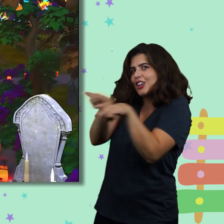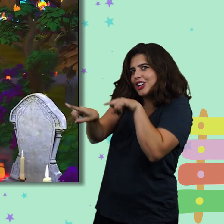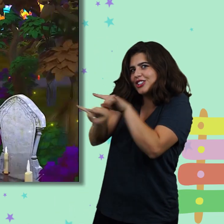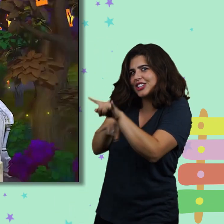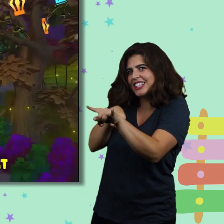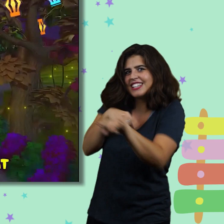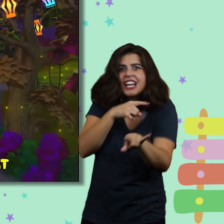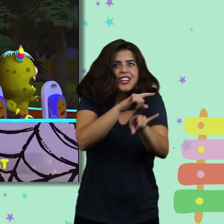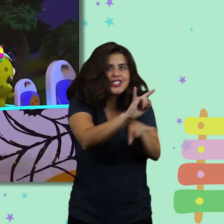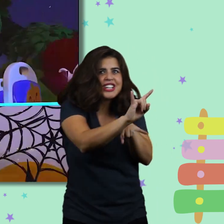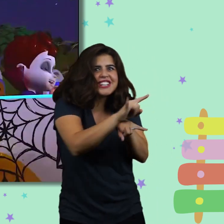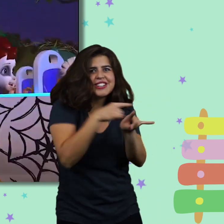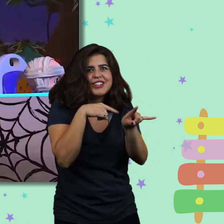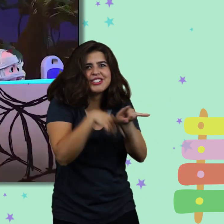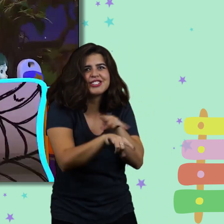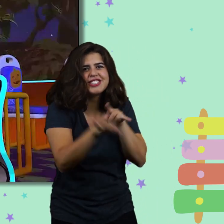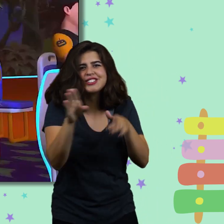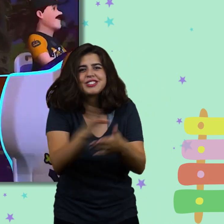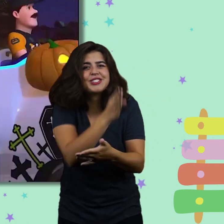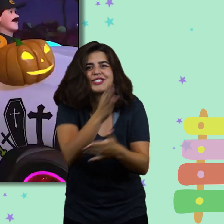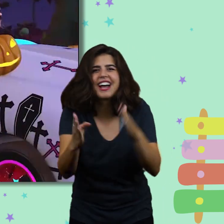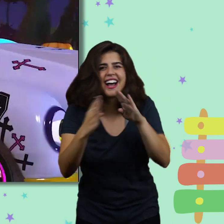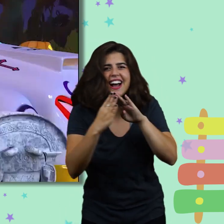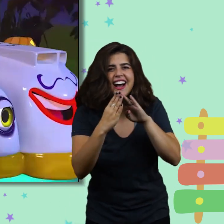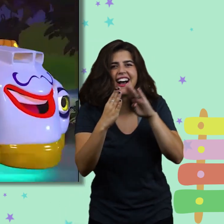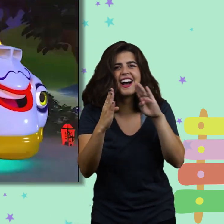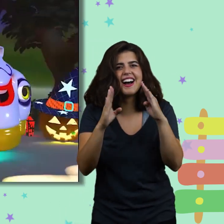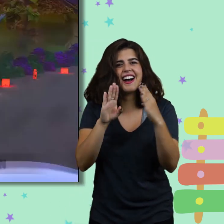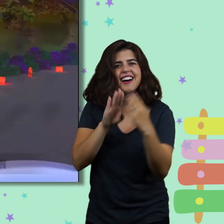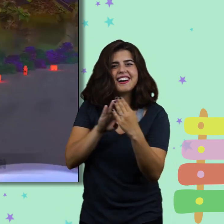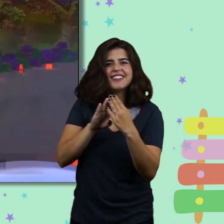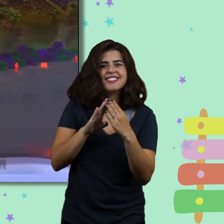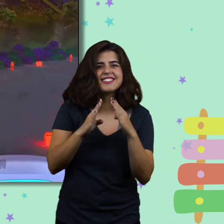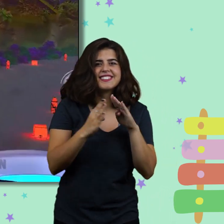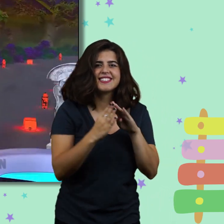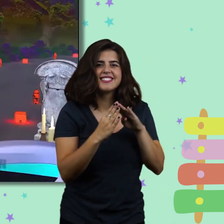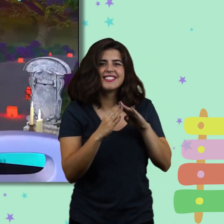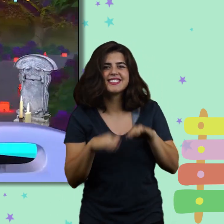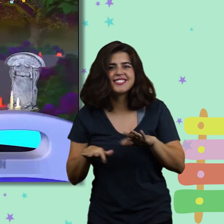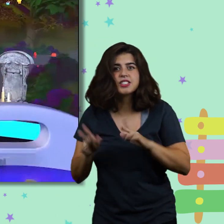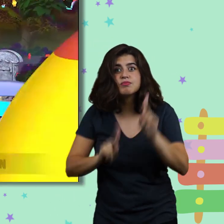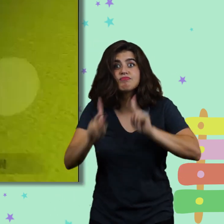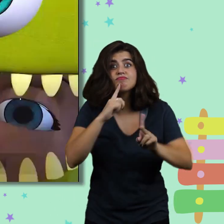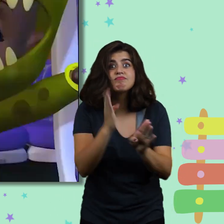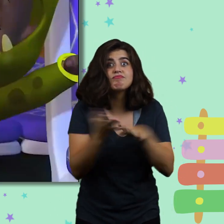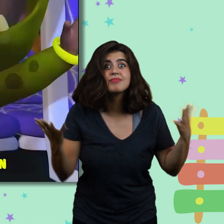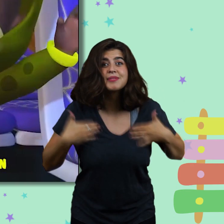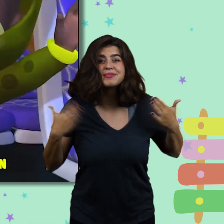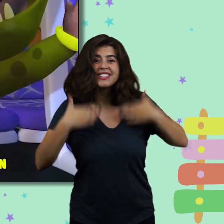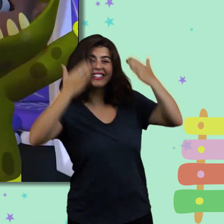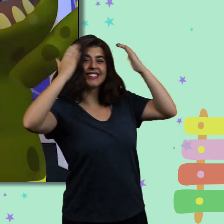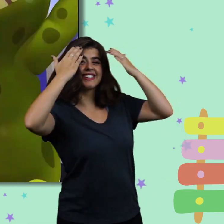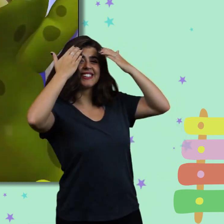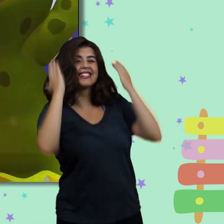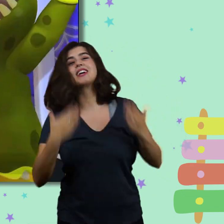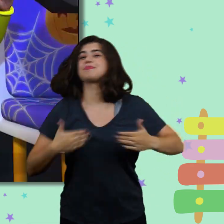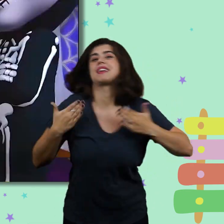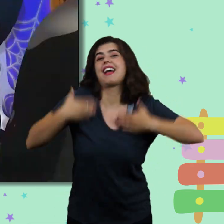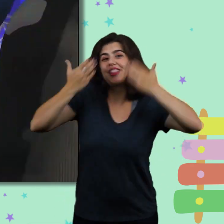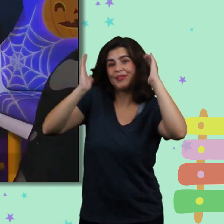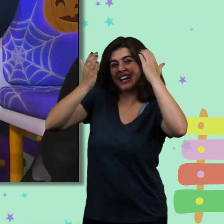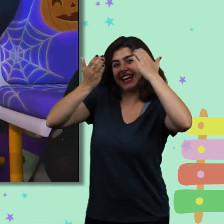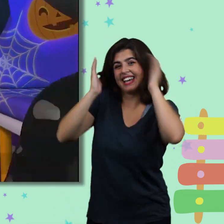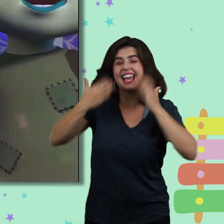trick or treat, all through the town. The people on the bus say, happy Halloween,